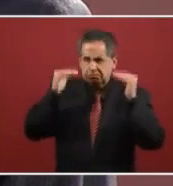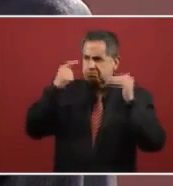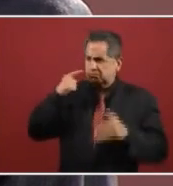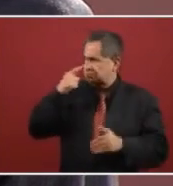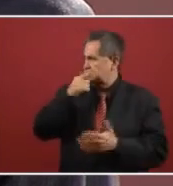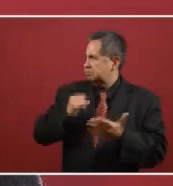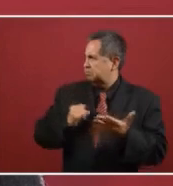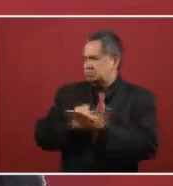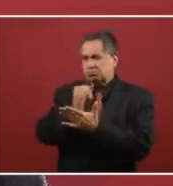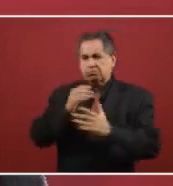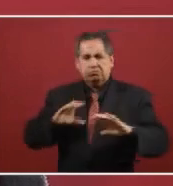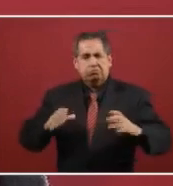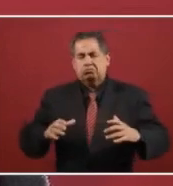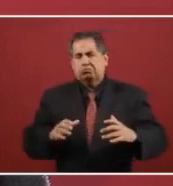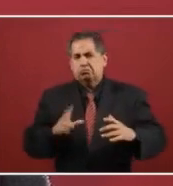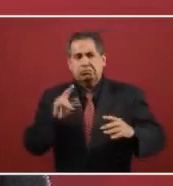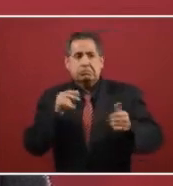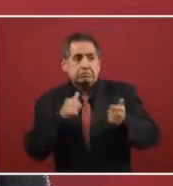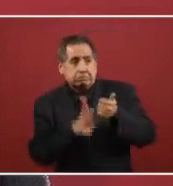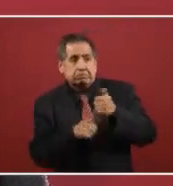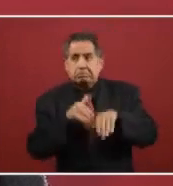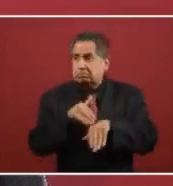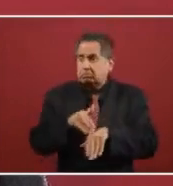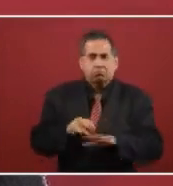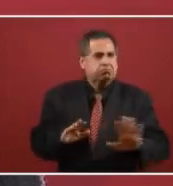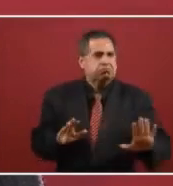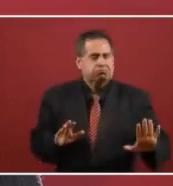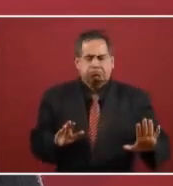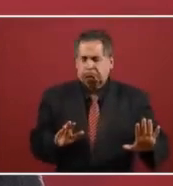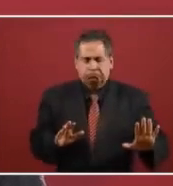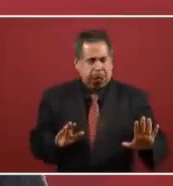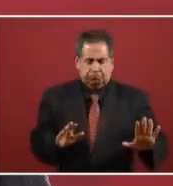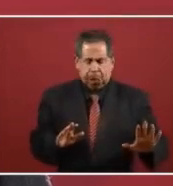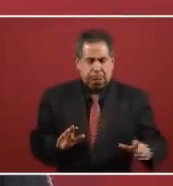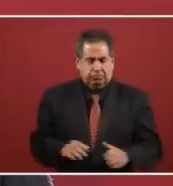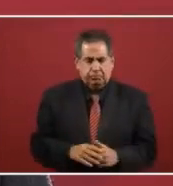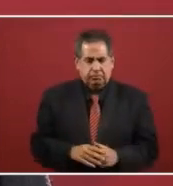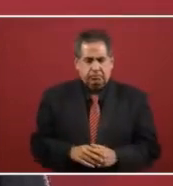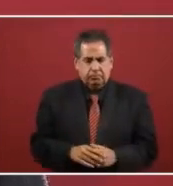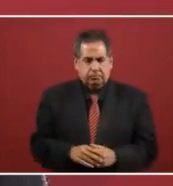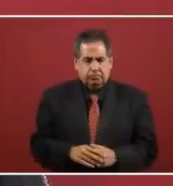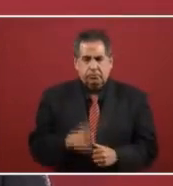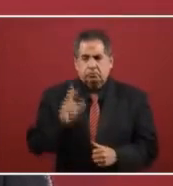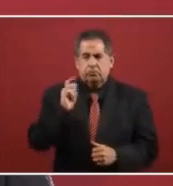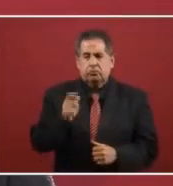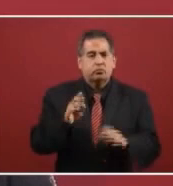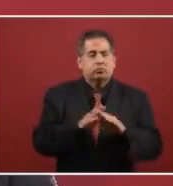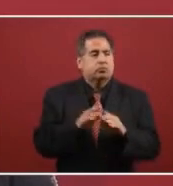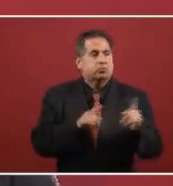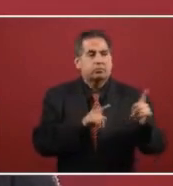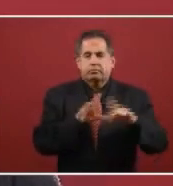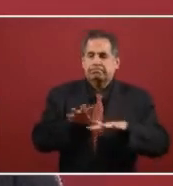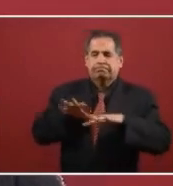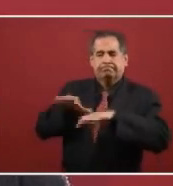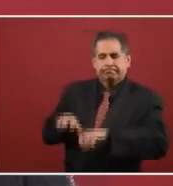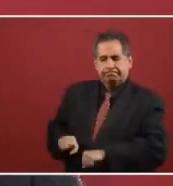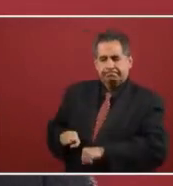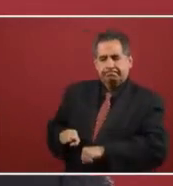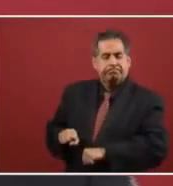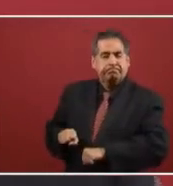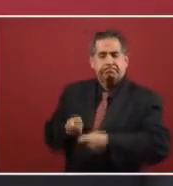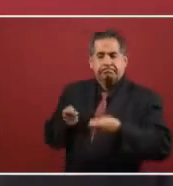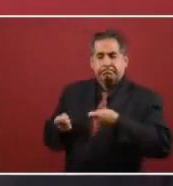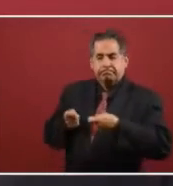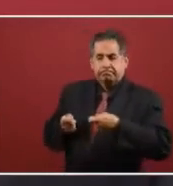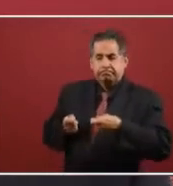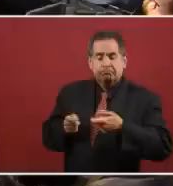to continue to act like a government that's sovereign and free, Como como una colonia, not like a colony,